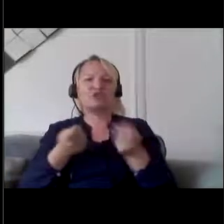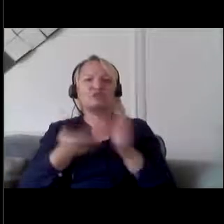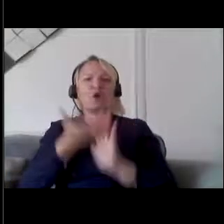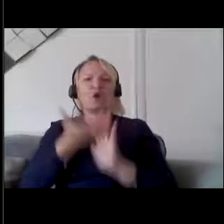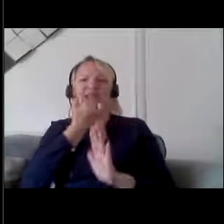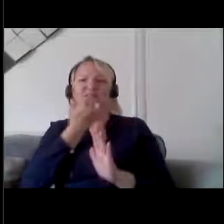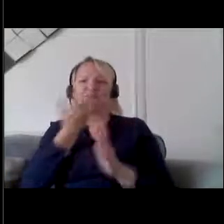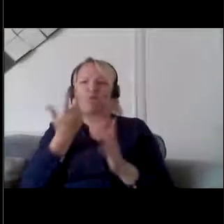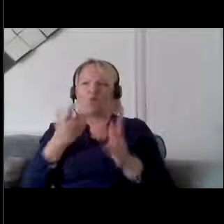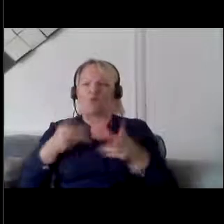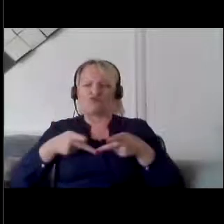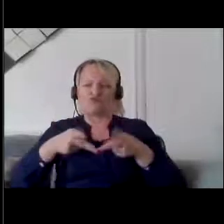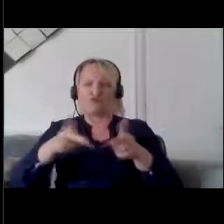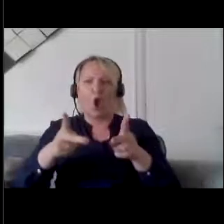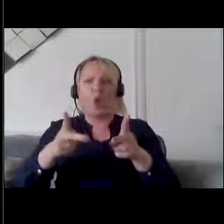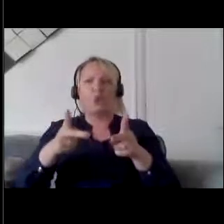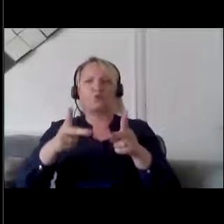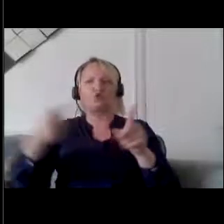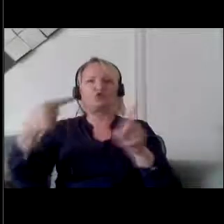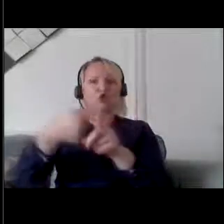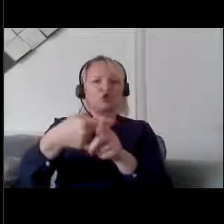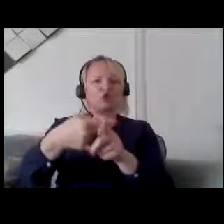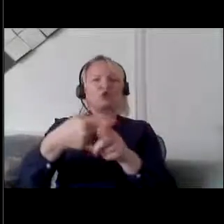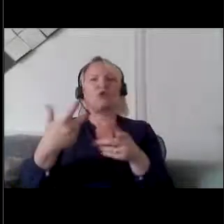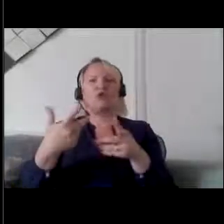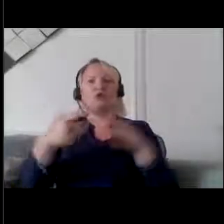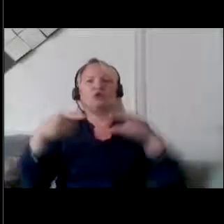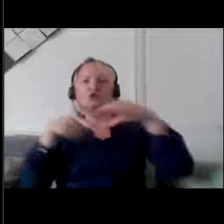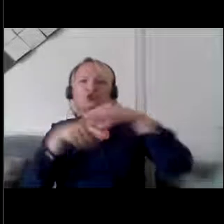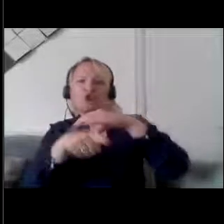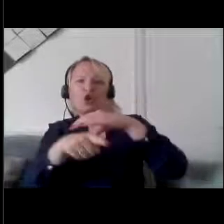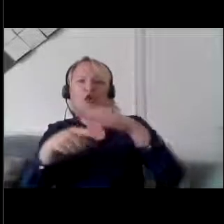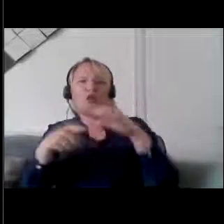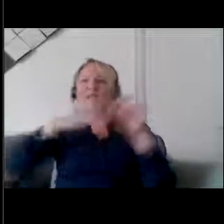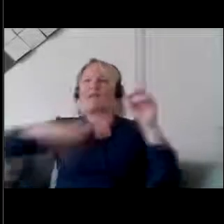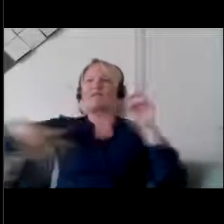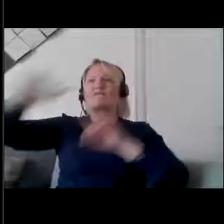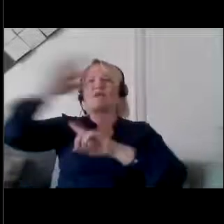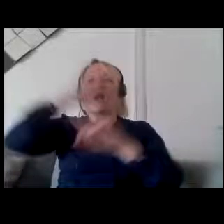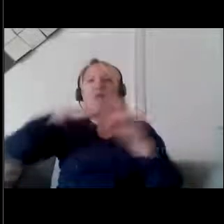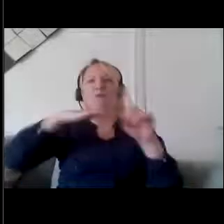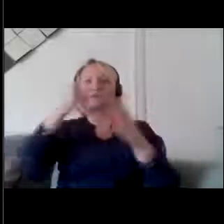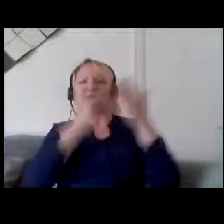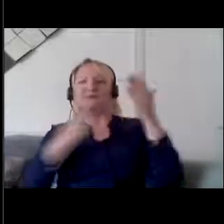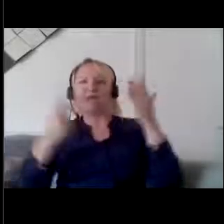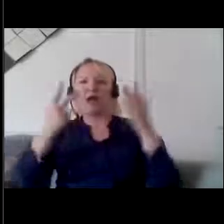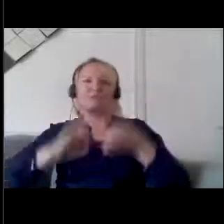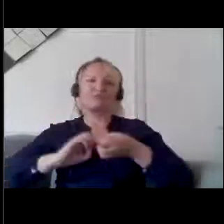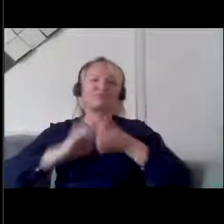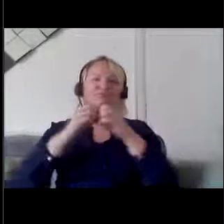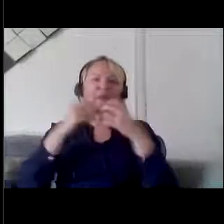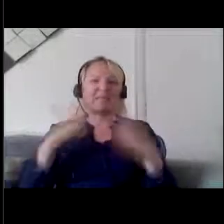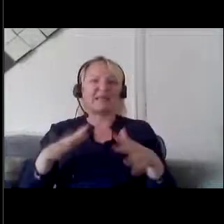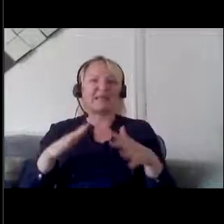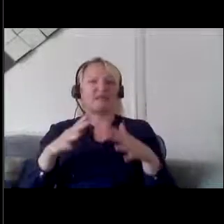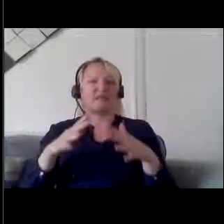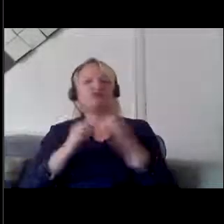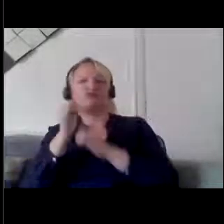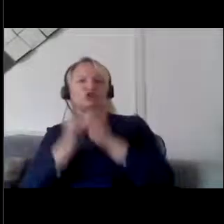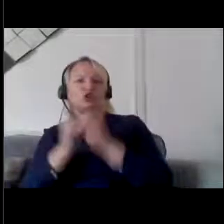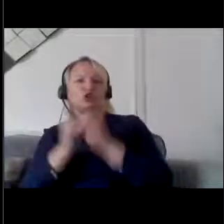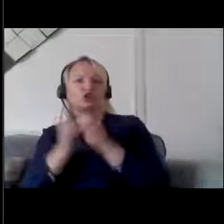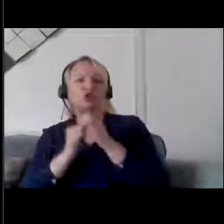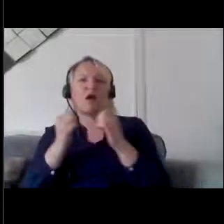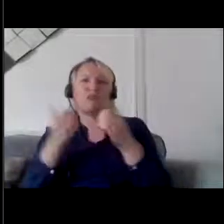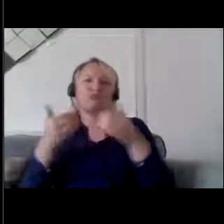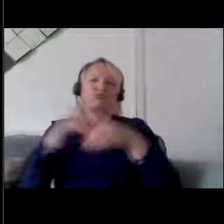road, junctions, tunnels, utilities, environmental design and green infrastructure. It also includes changes that we've made